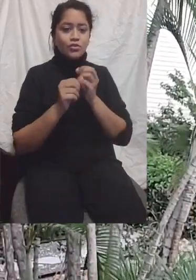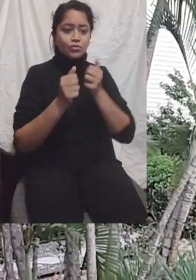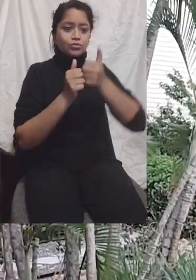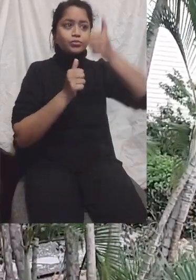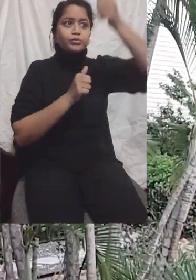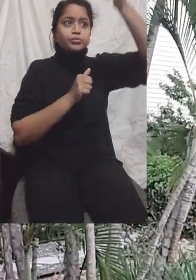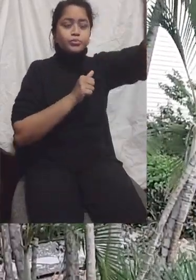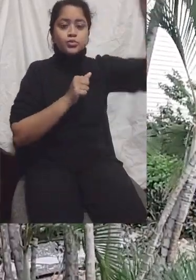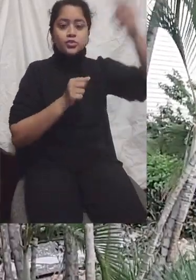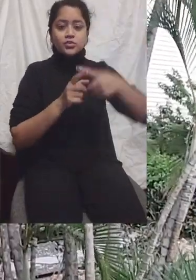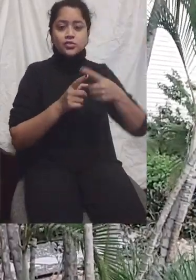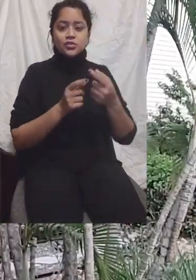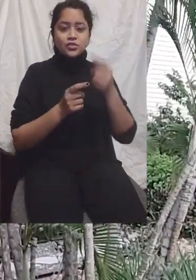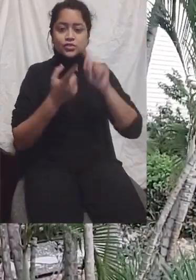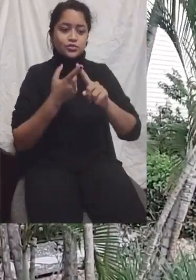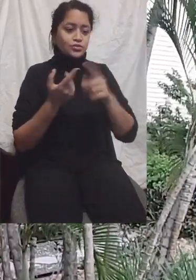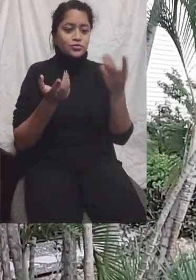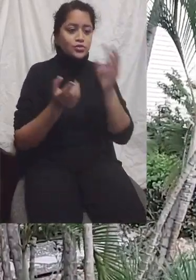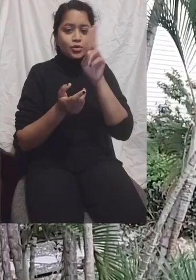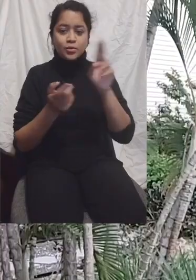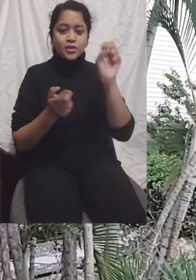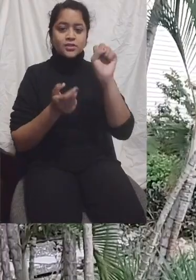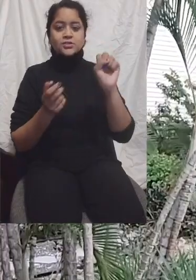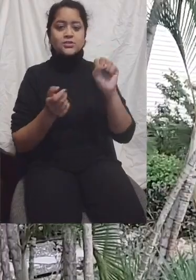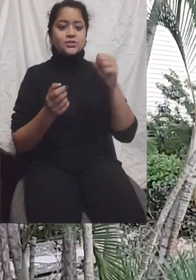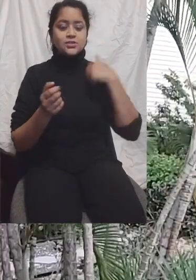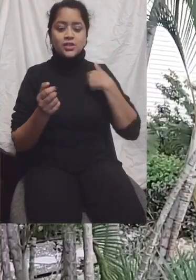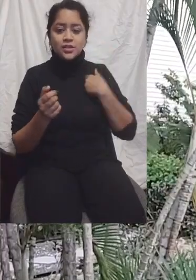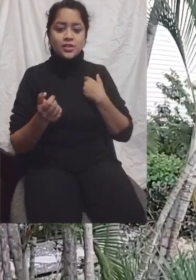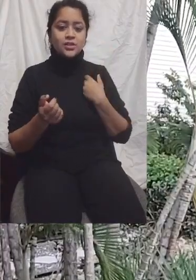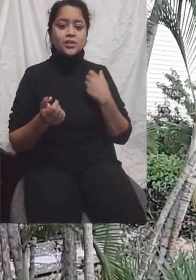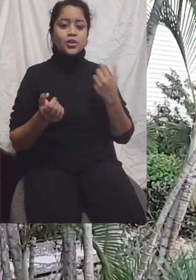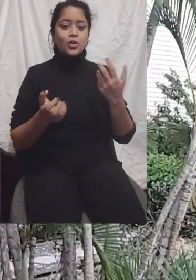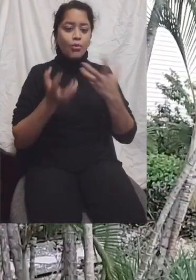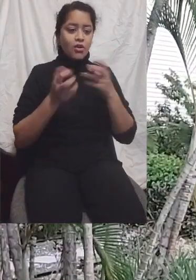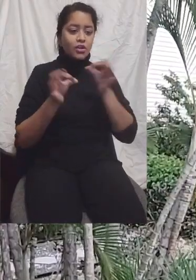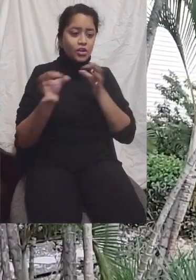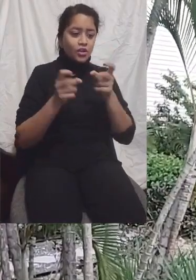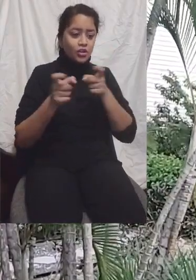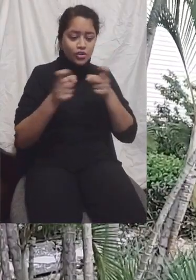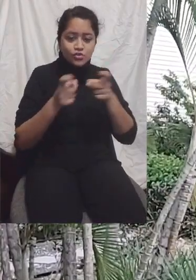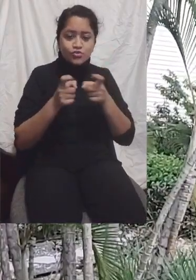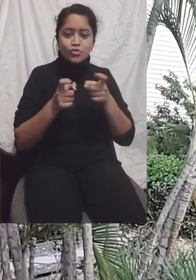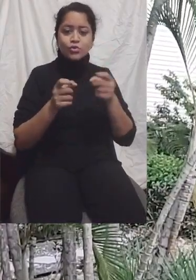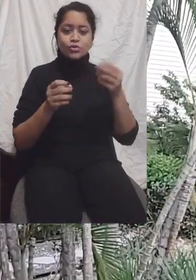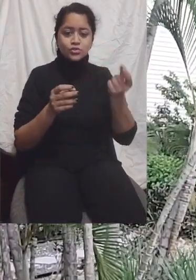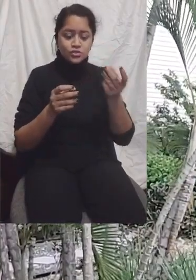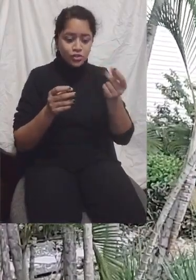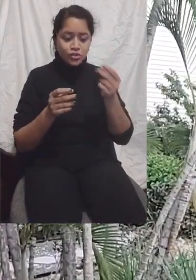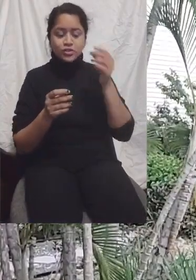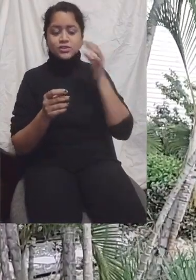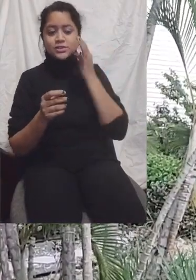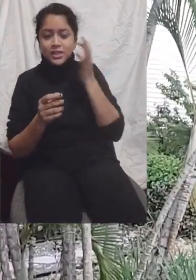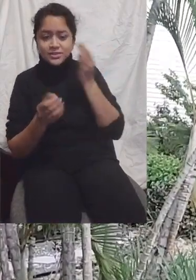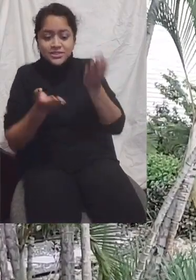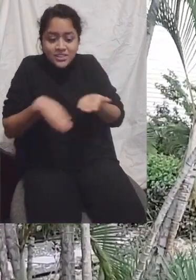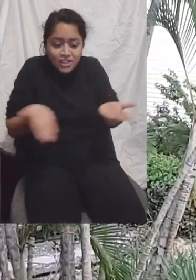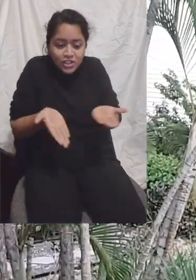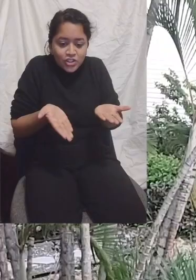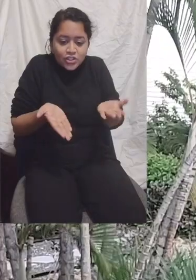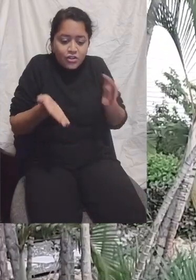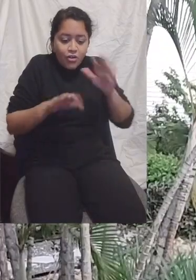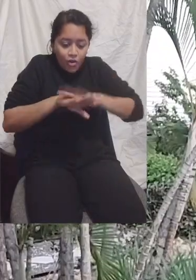not having to send dogs overseas, and that we can control our own population. So you kind of want to